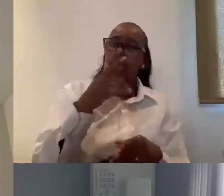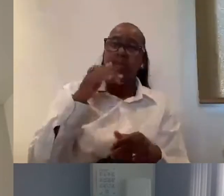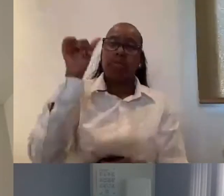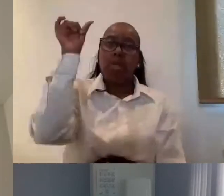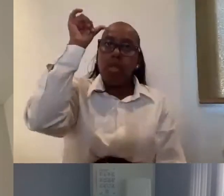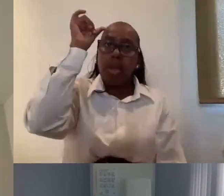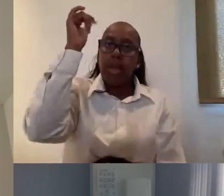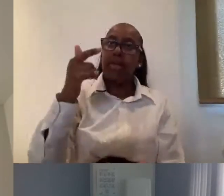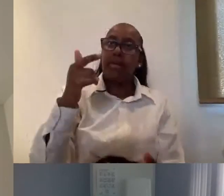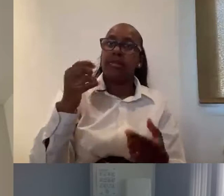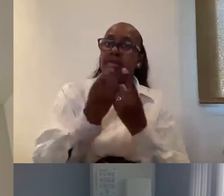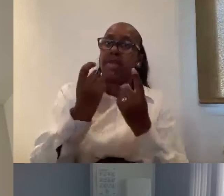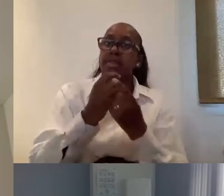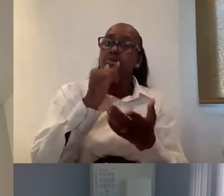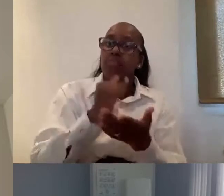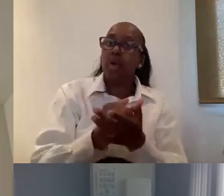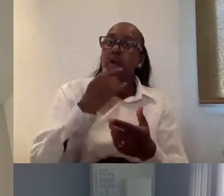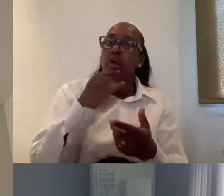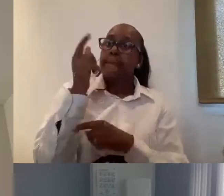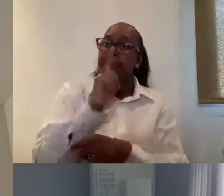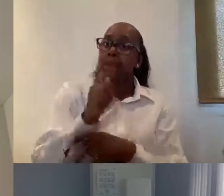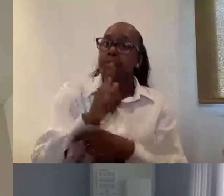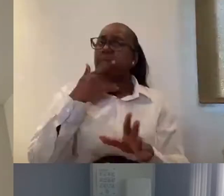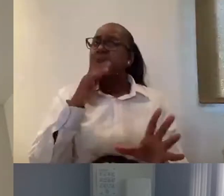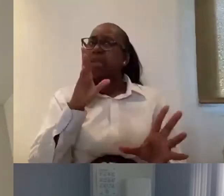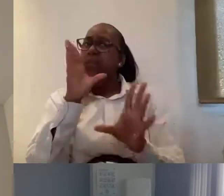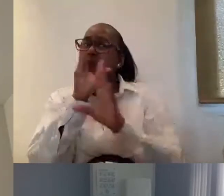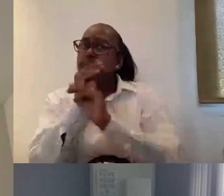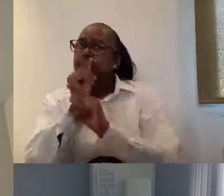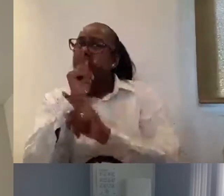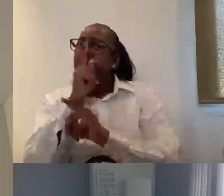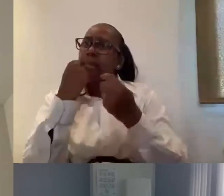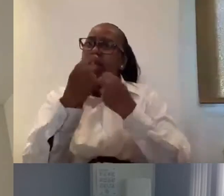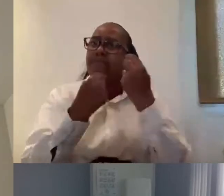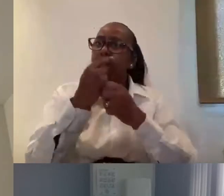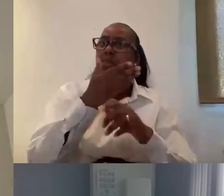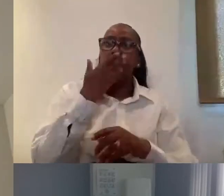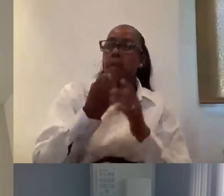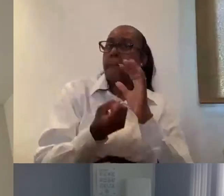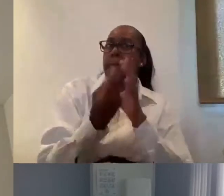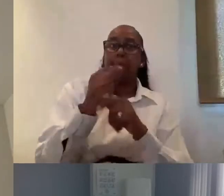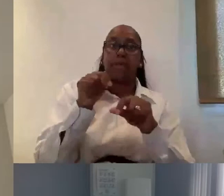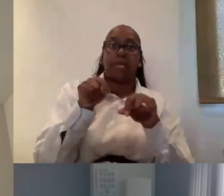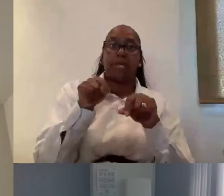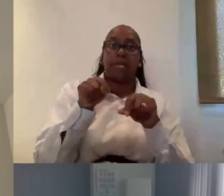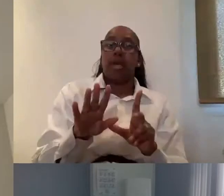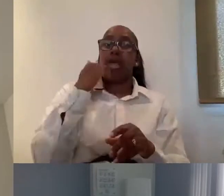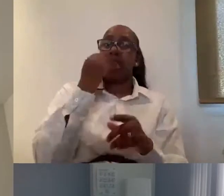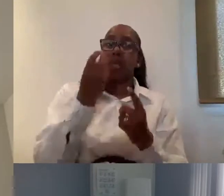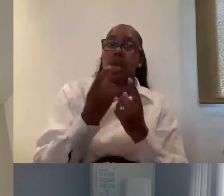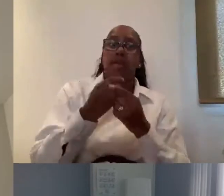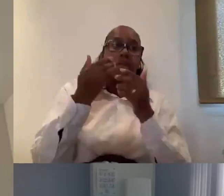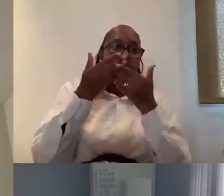alerted to the fact that things have gone wrong because people have been quite secretive about their data. That's not happened here at all. Everyone has been